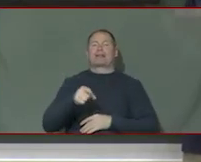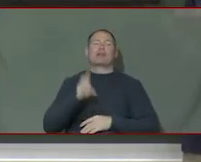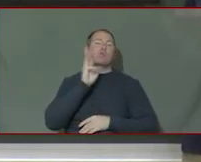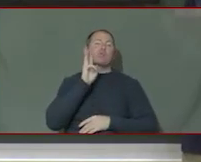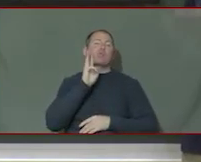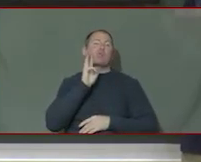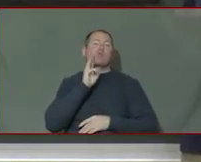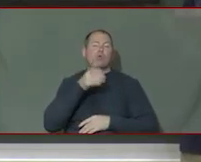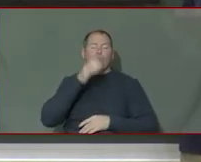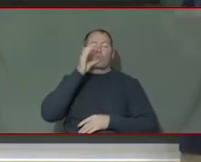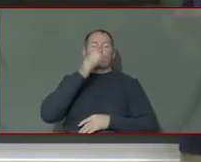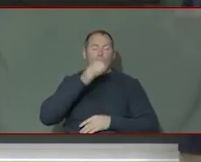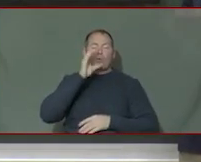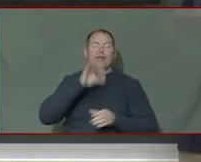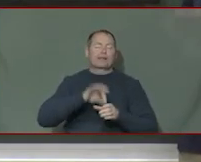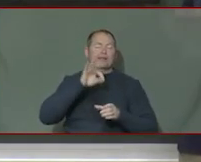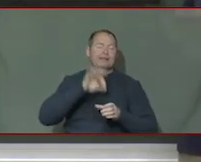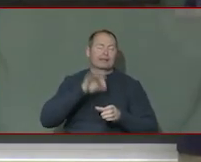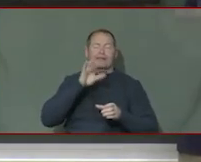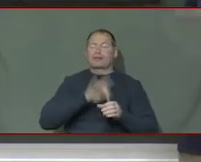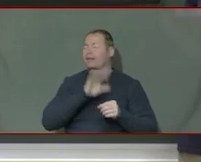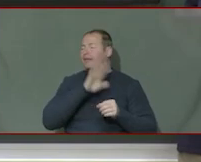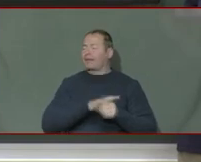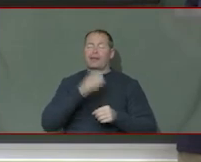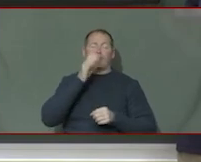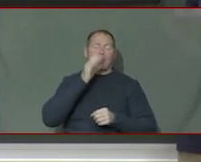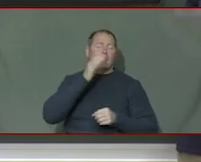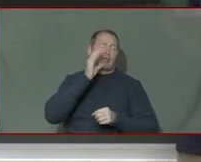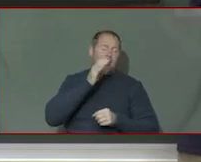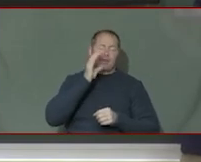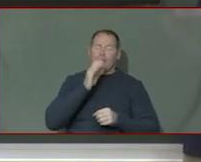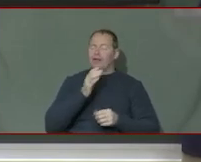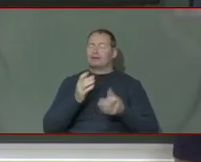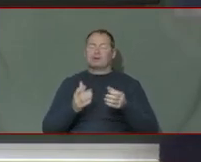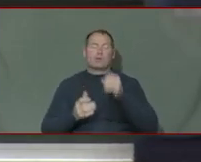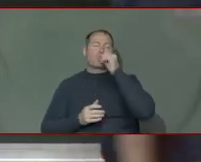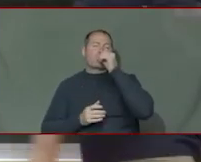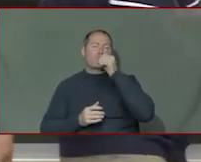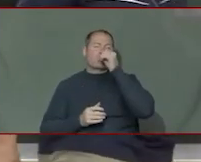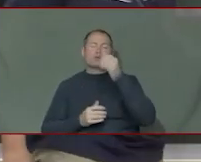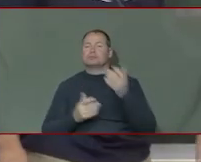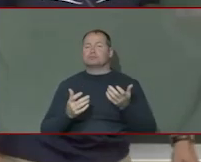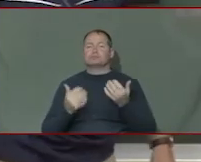other fluids like tea and so on. So it becomes part, the water becomes part of the.